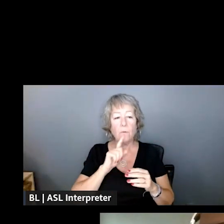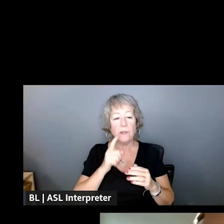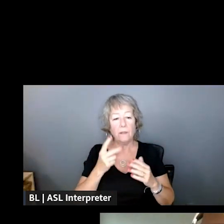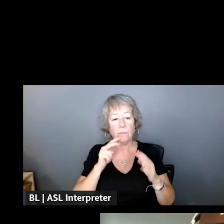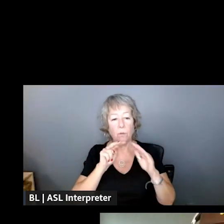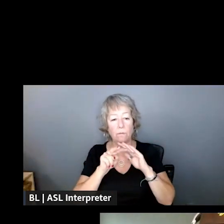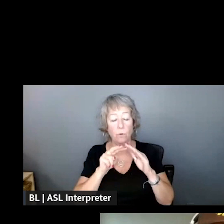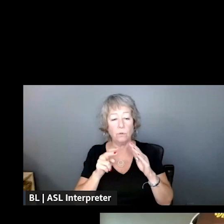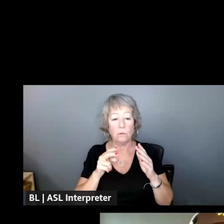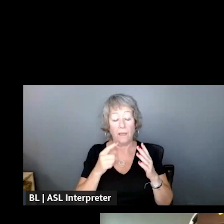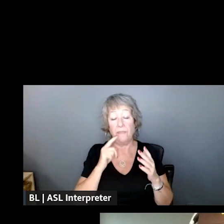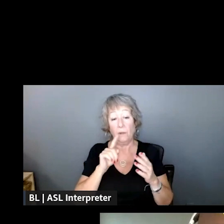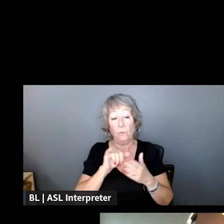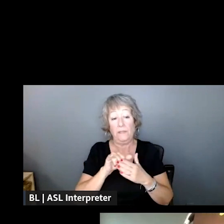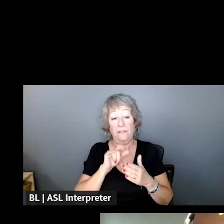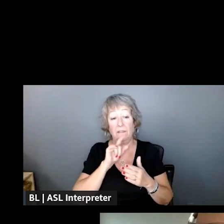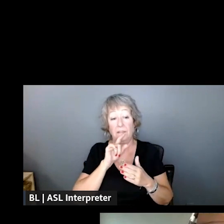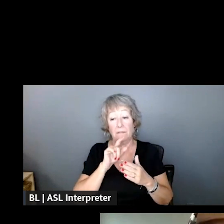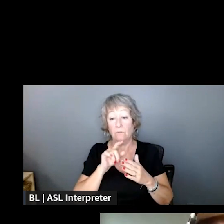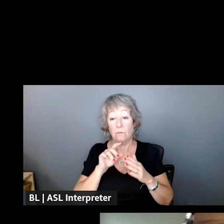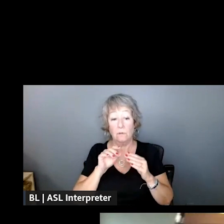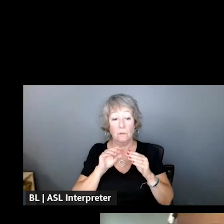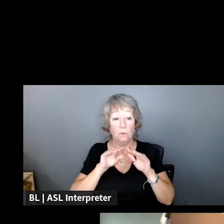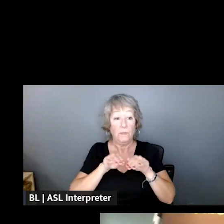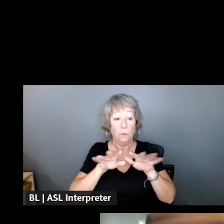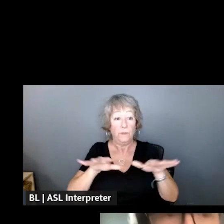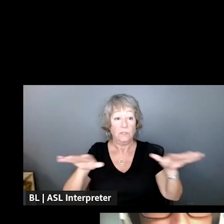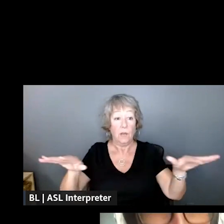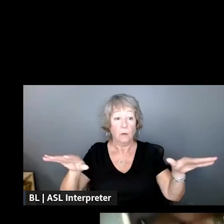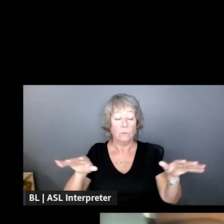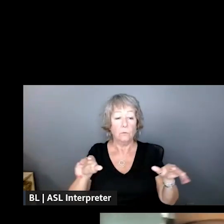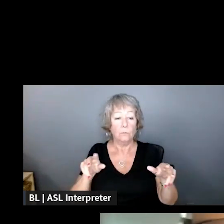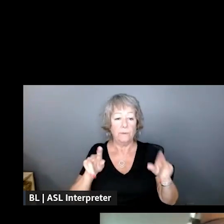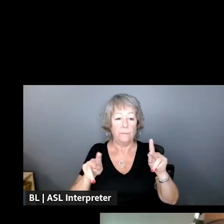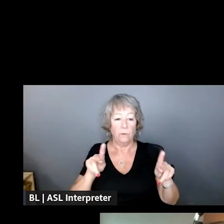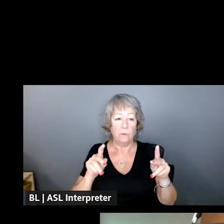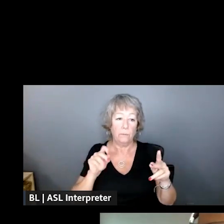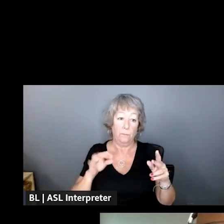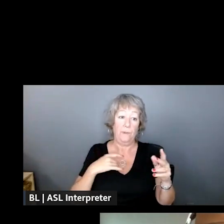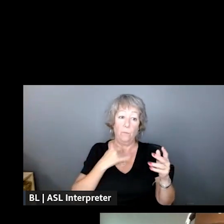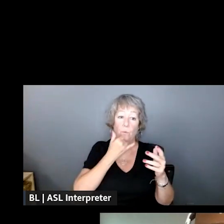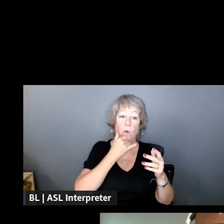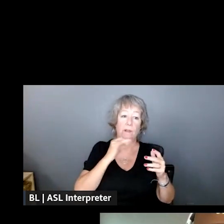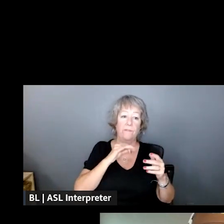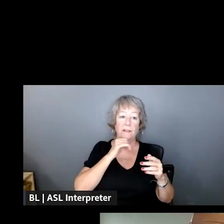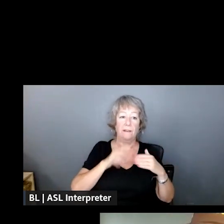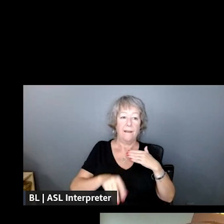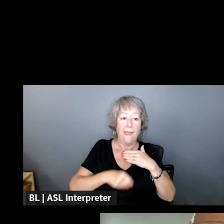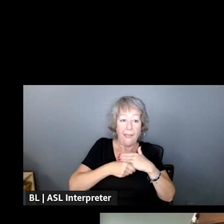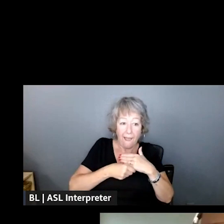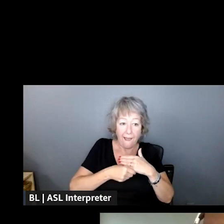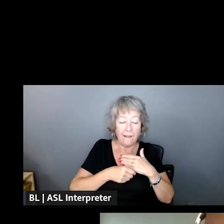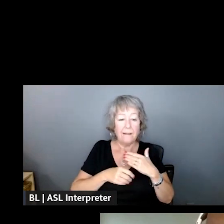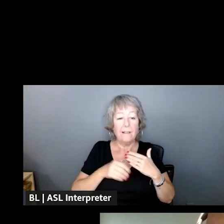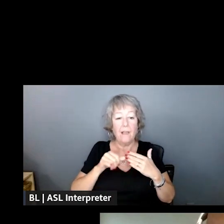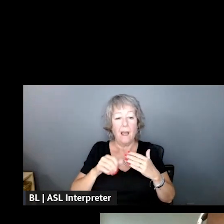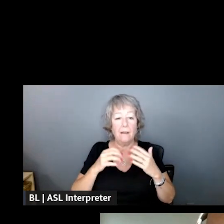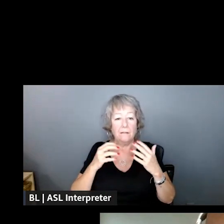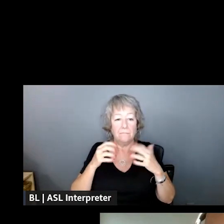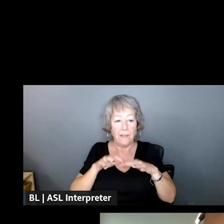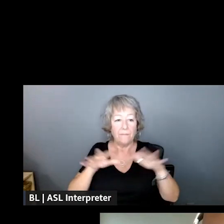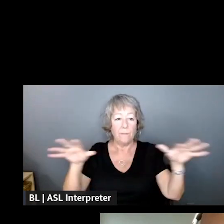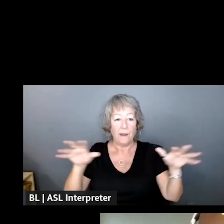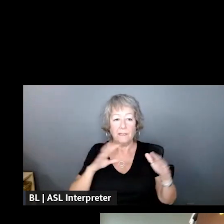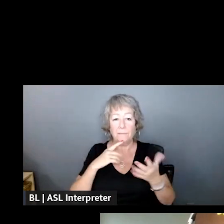people. I think this extends out to, we saw, I think I'd be remiss. I think everybody's been talking about